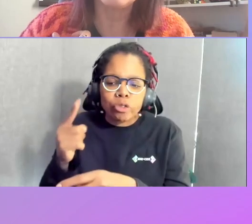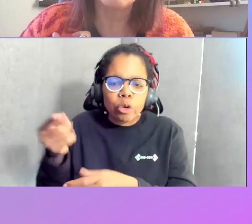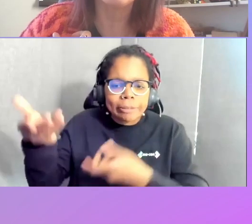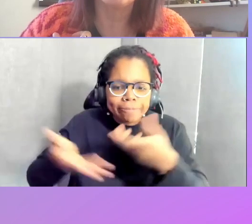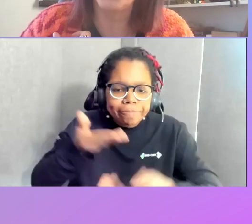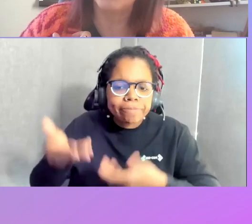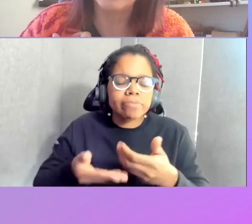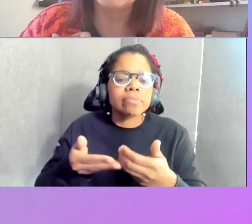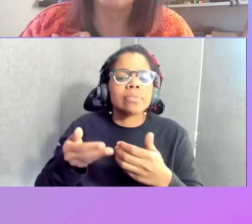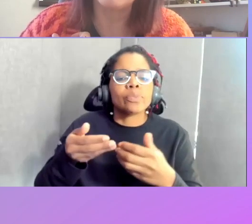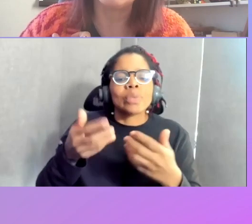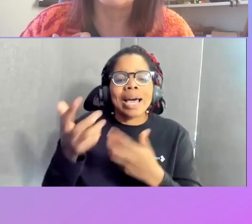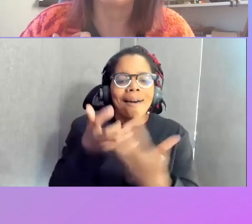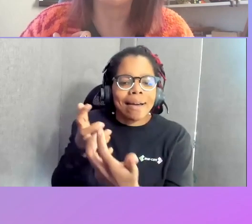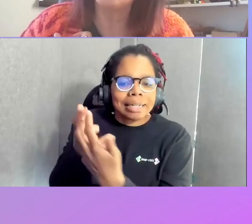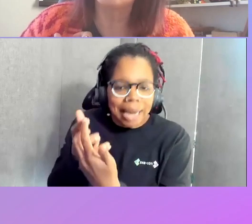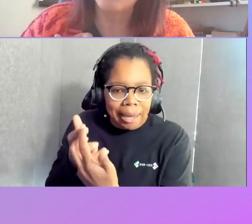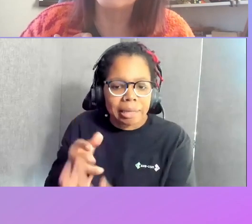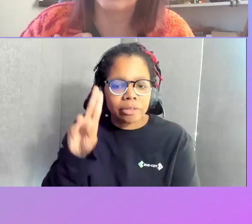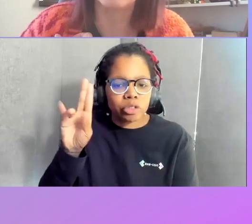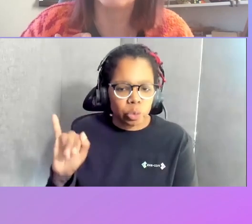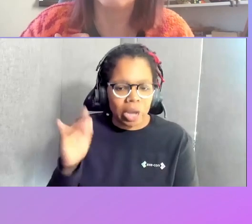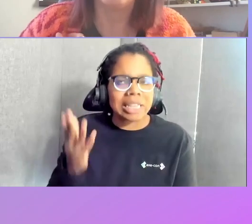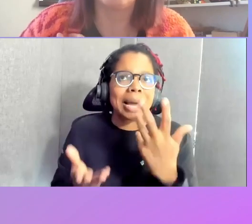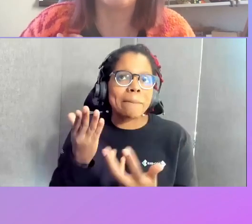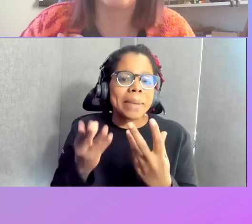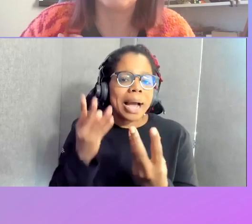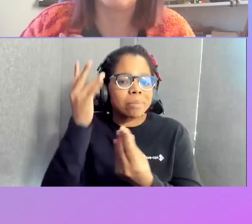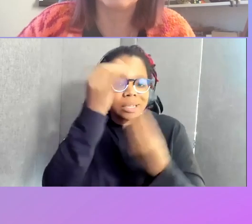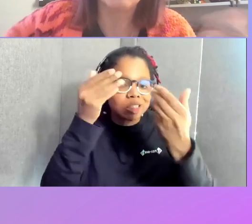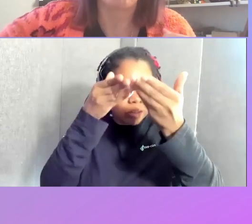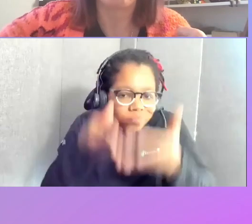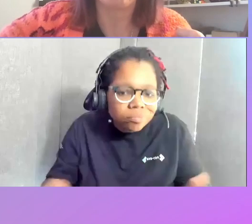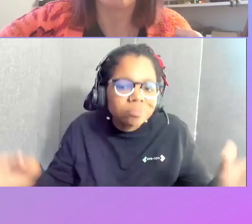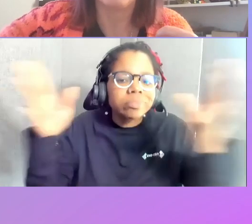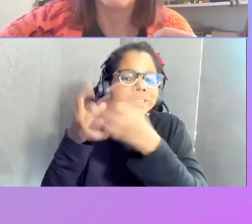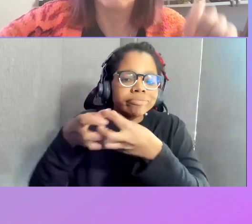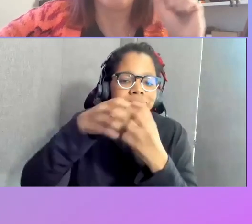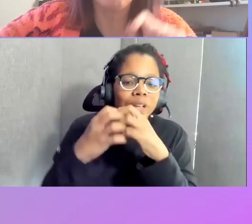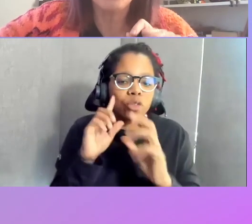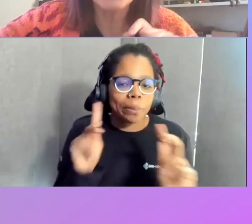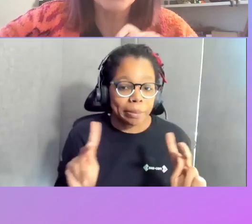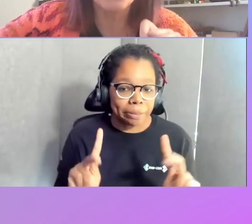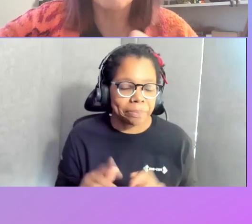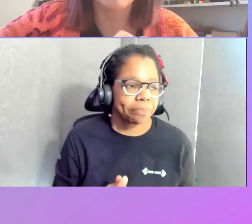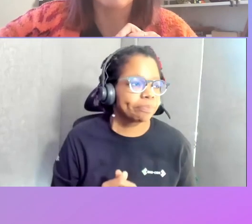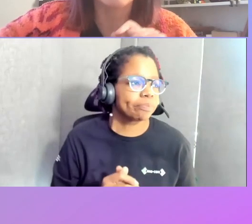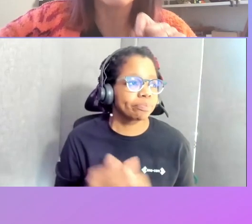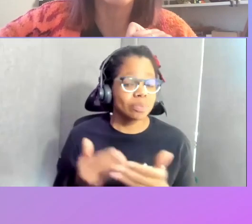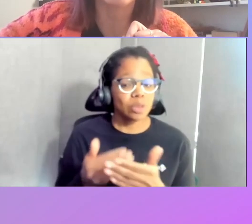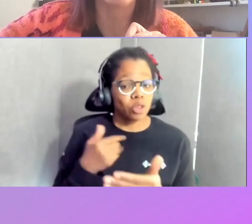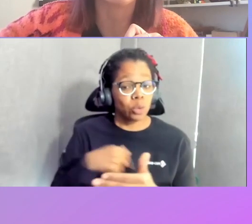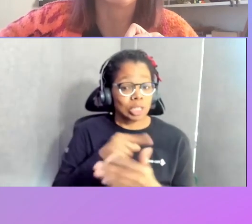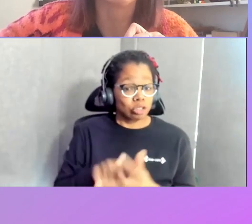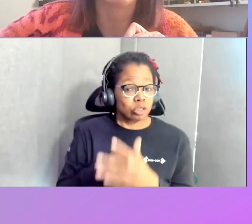those adaptive UIs that might consider the full context of human beings. Before we start with I